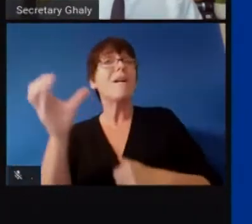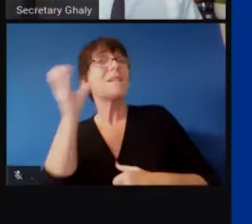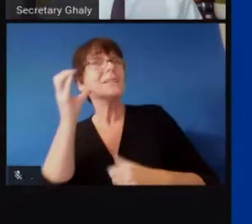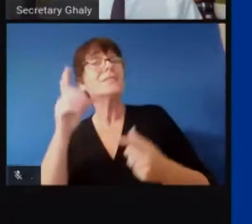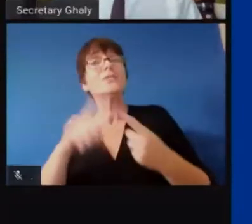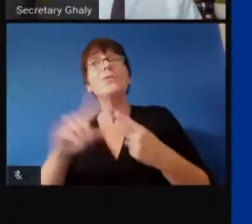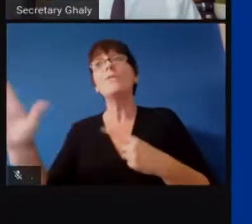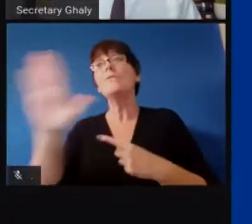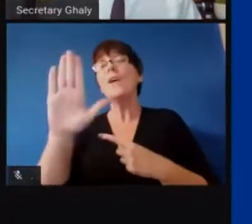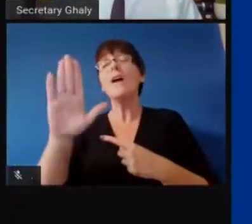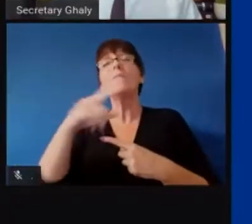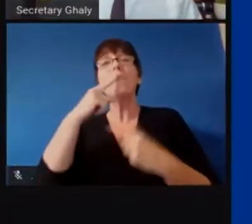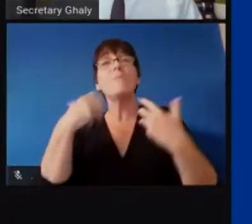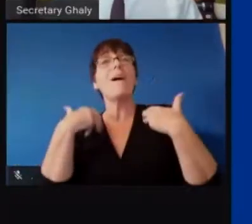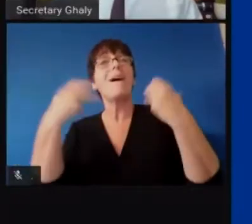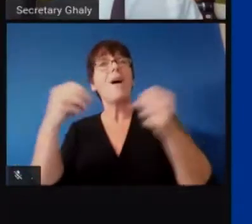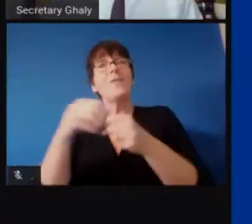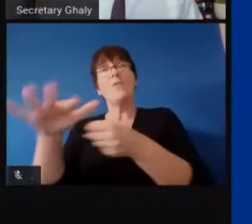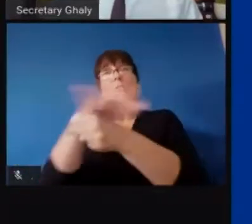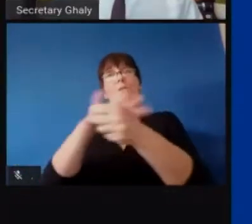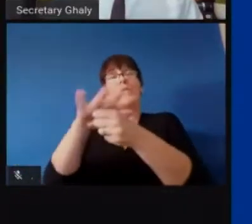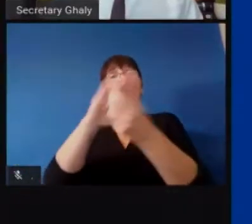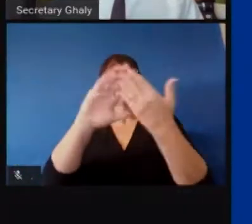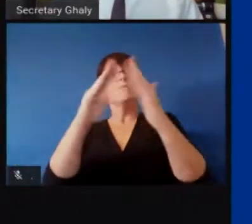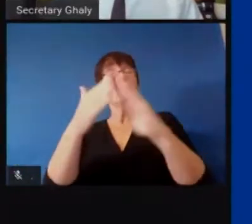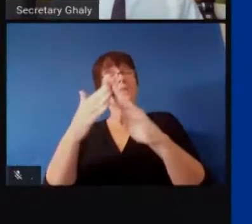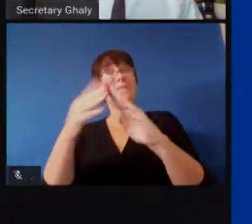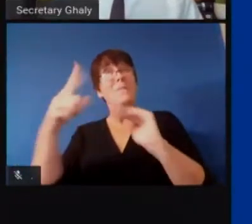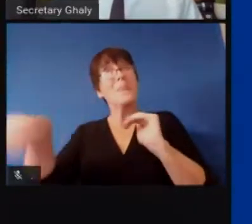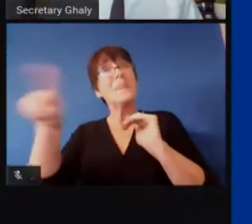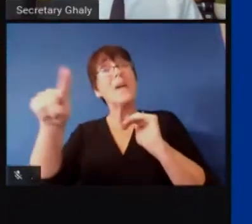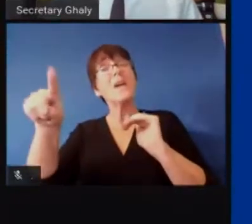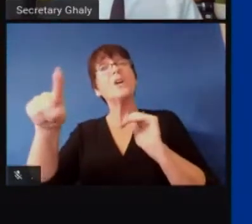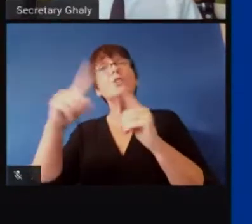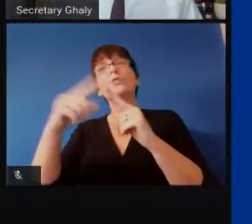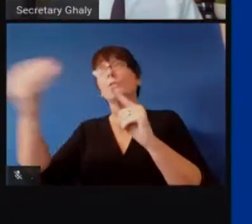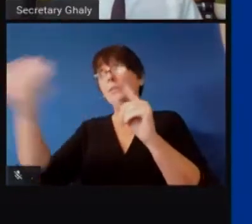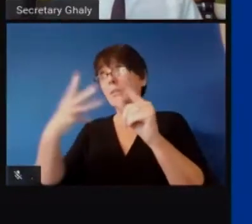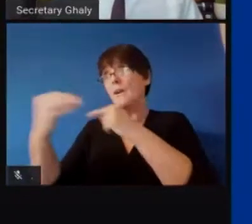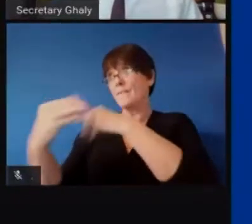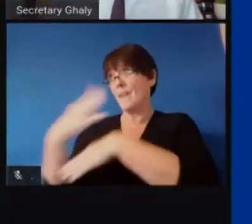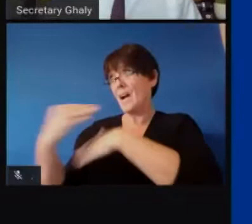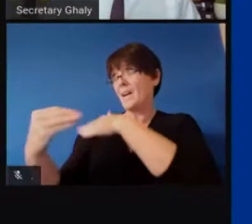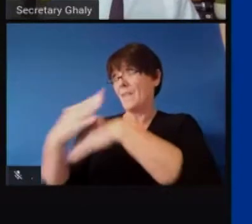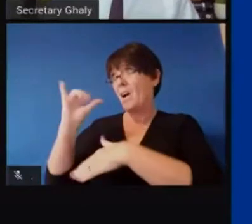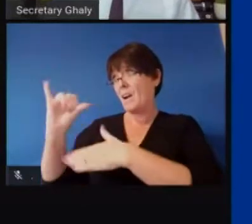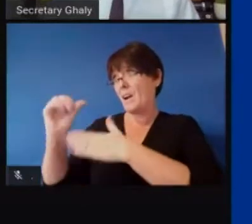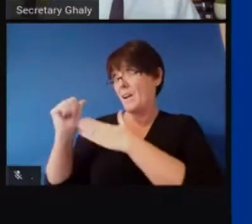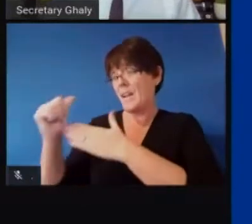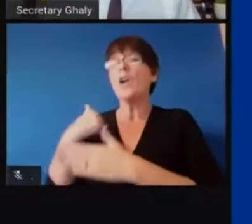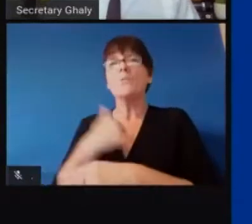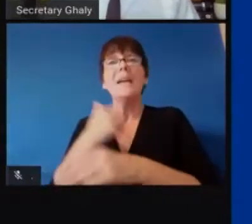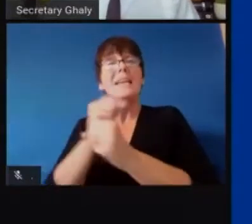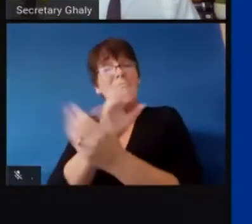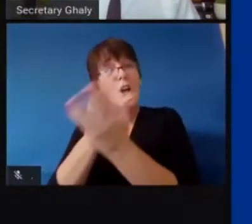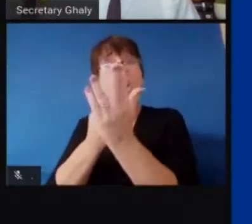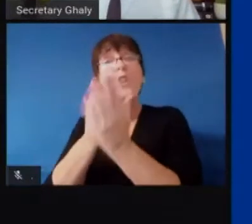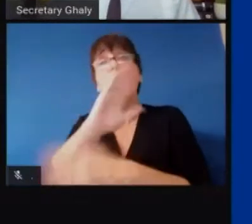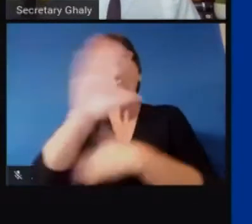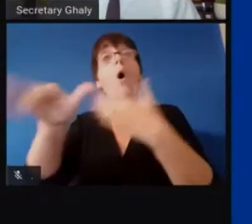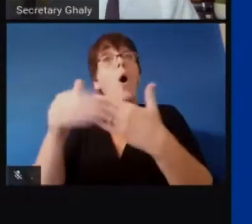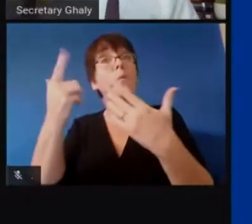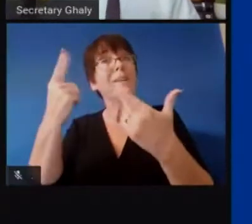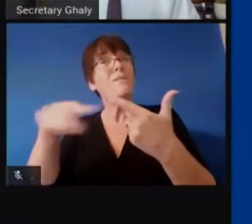health officials in your local communities that are there to give advice and give guidance so that we can get through this all